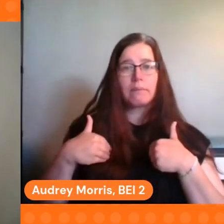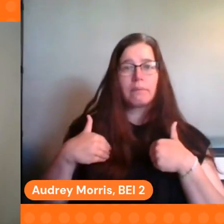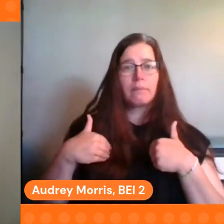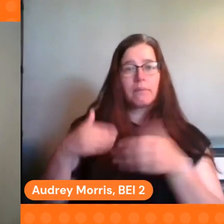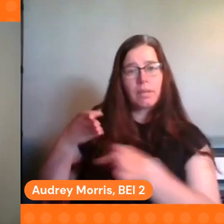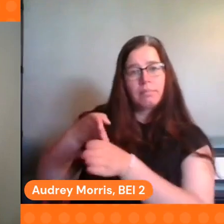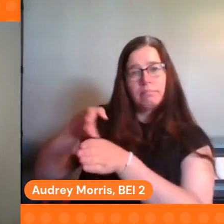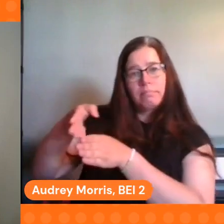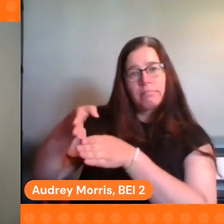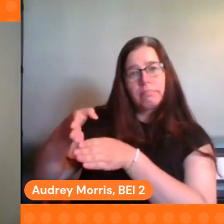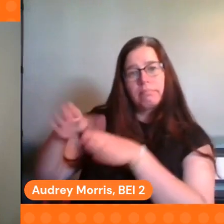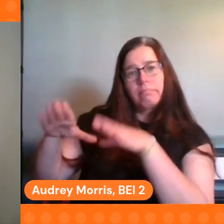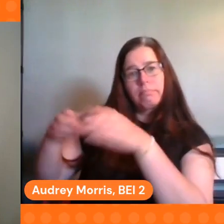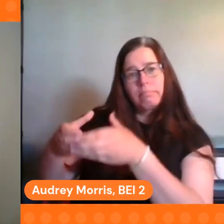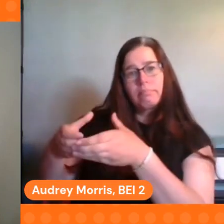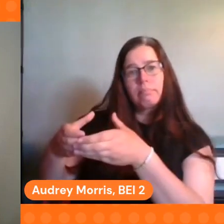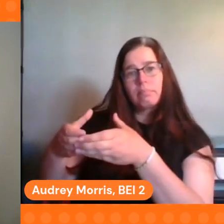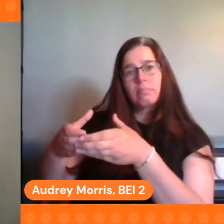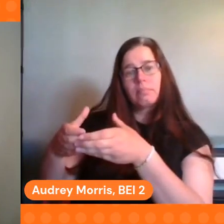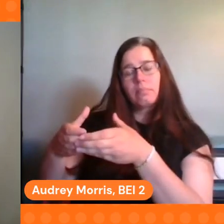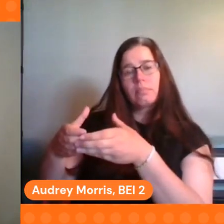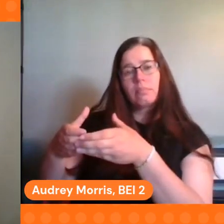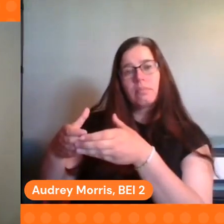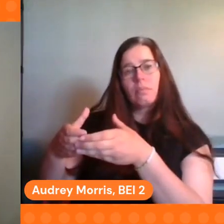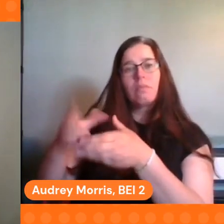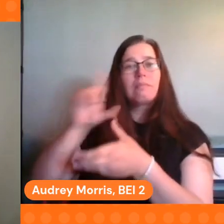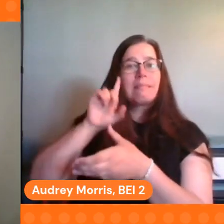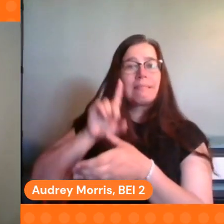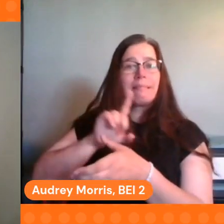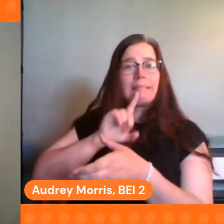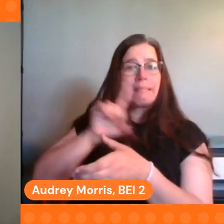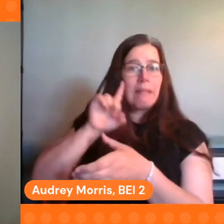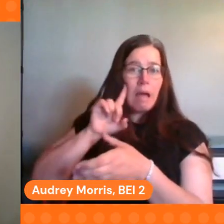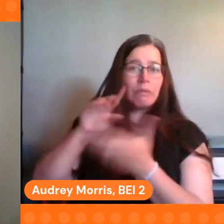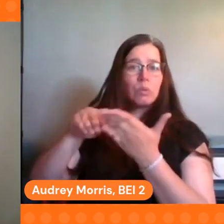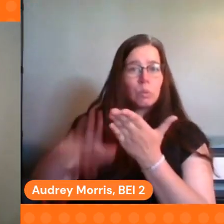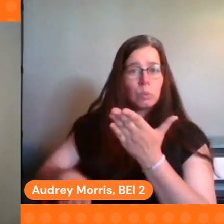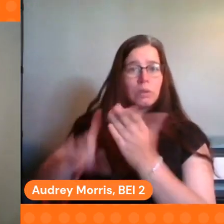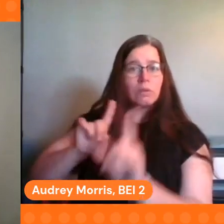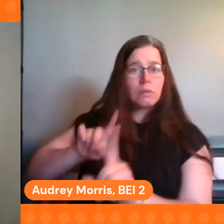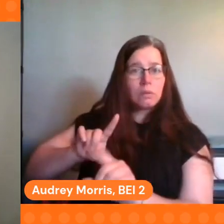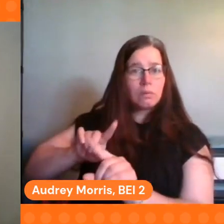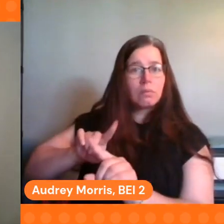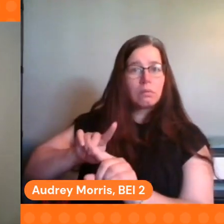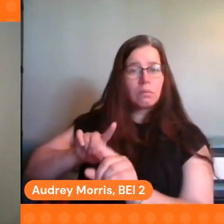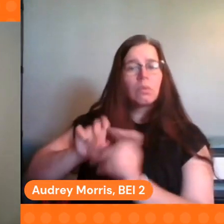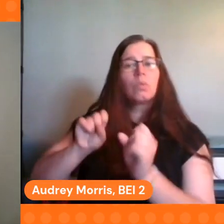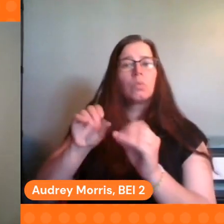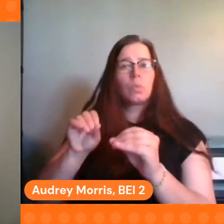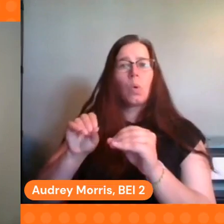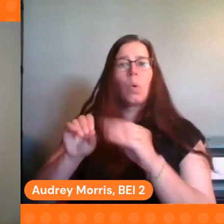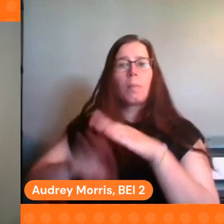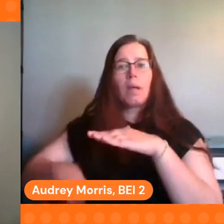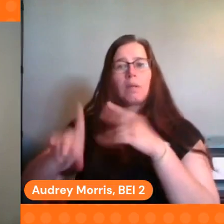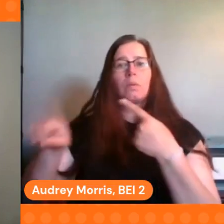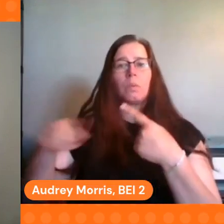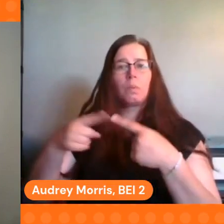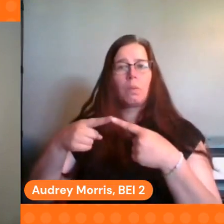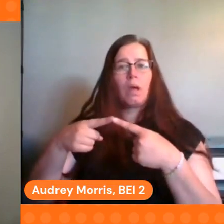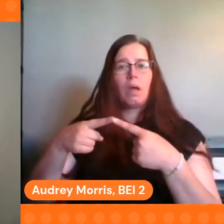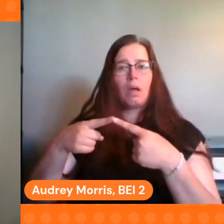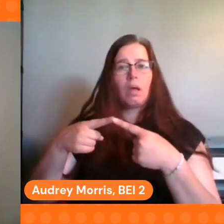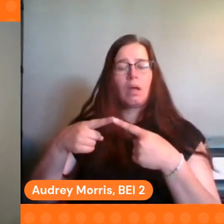say, they have a section for deaf students. So basically when we go there, we only